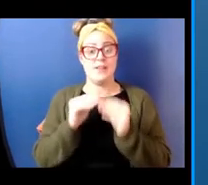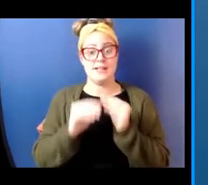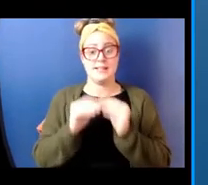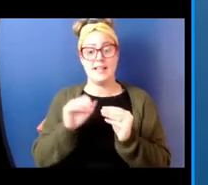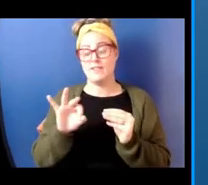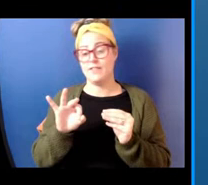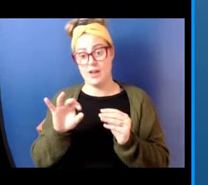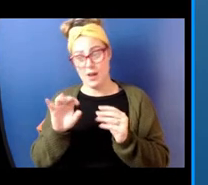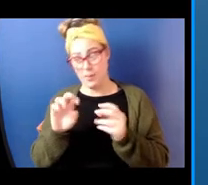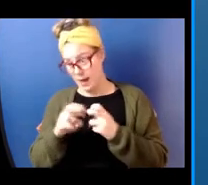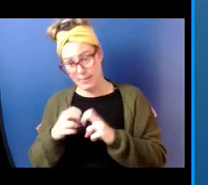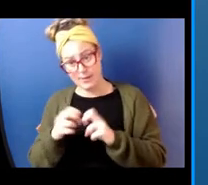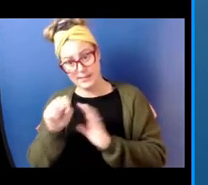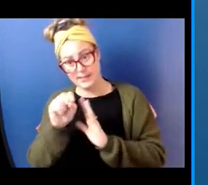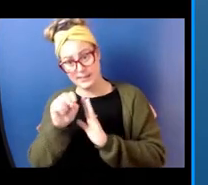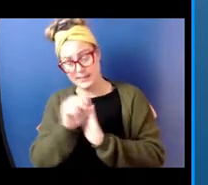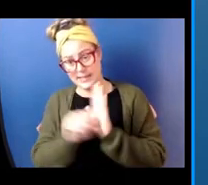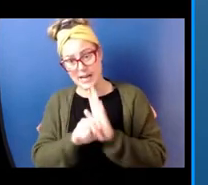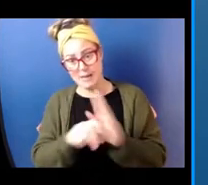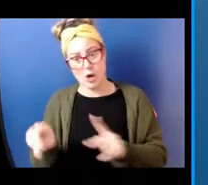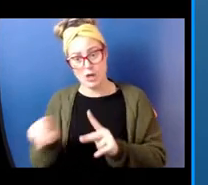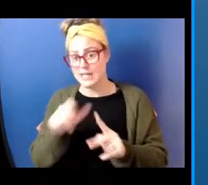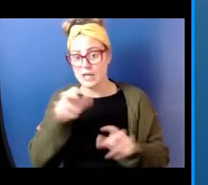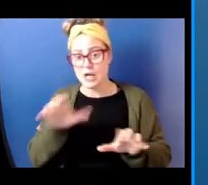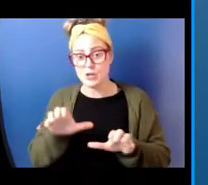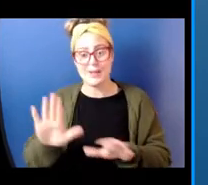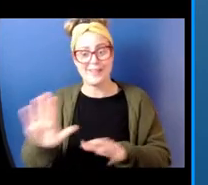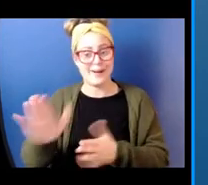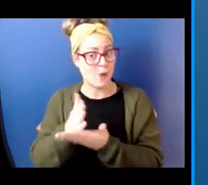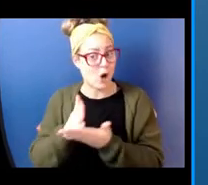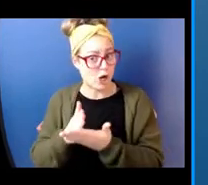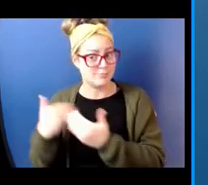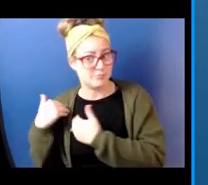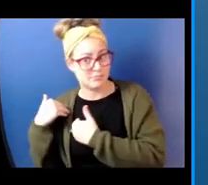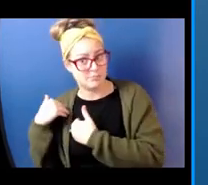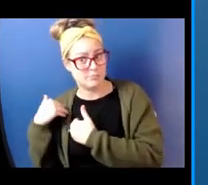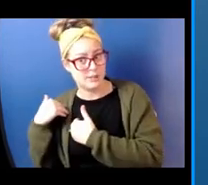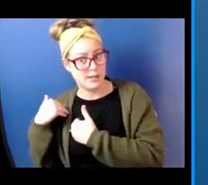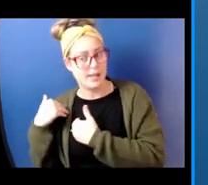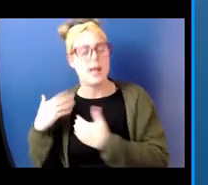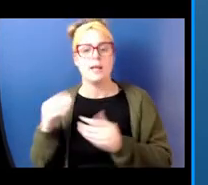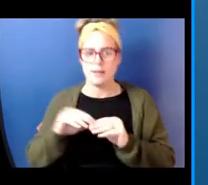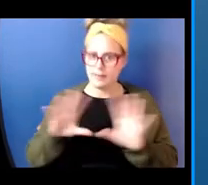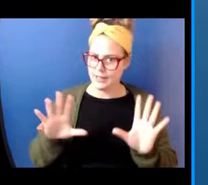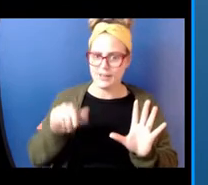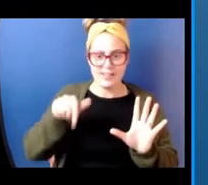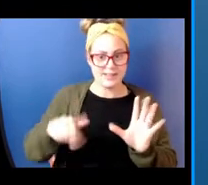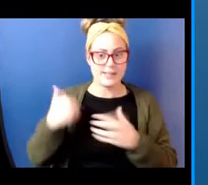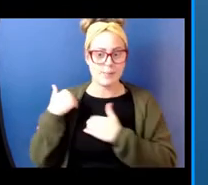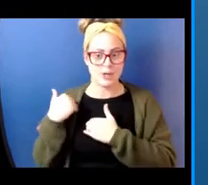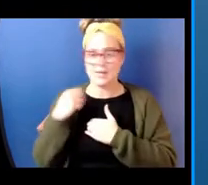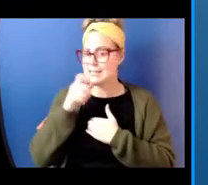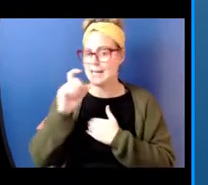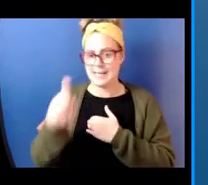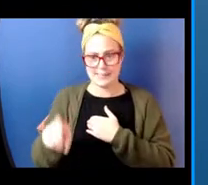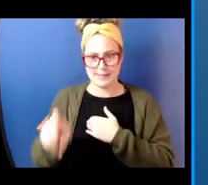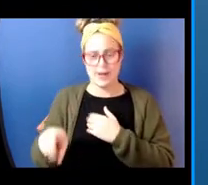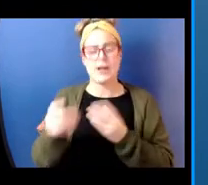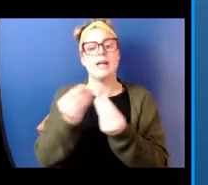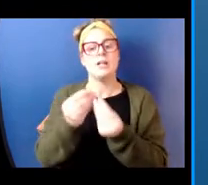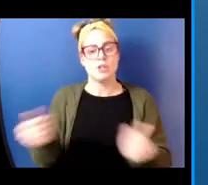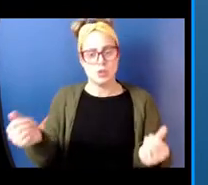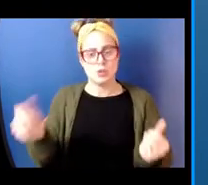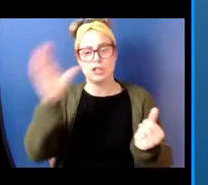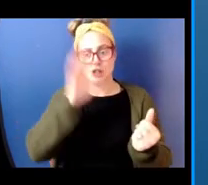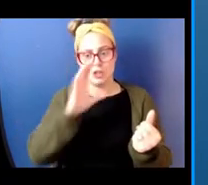parties aren't doing their part but I want to be very clear this is just a burden that is not necessary it is a solution in search